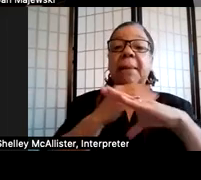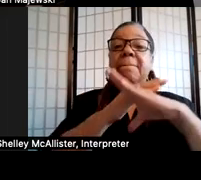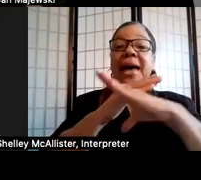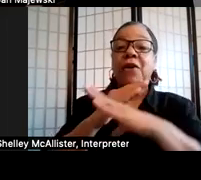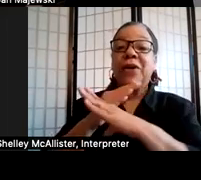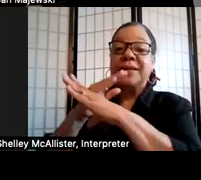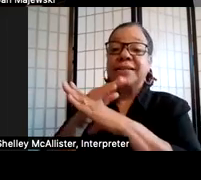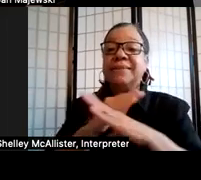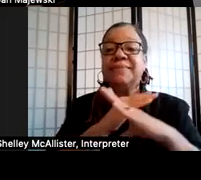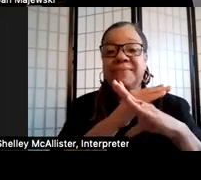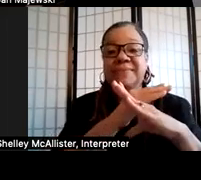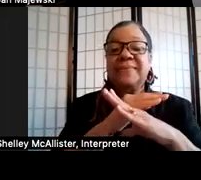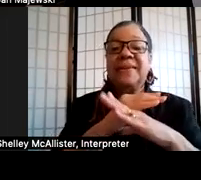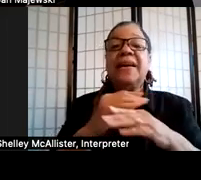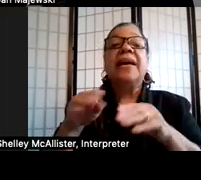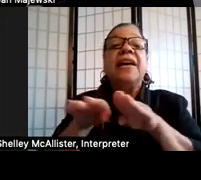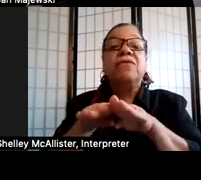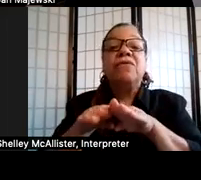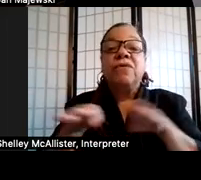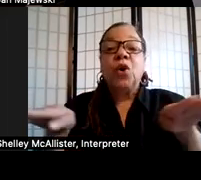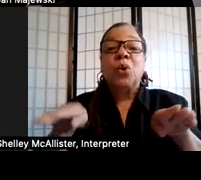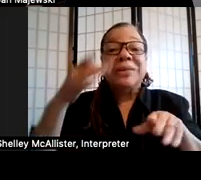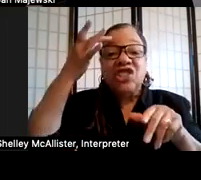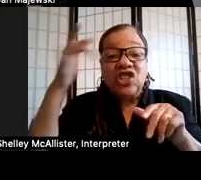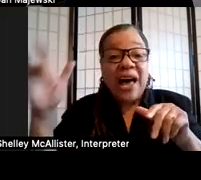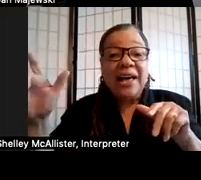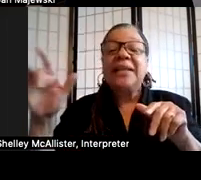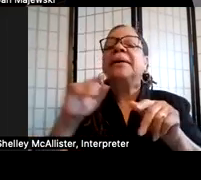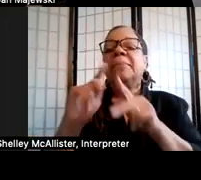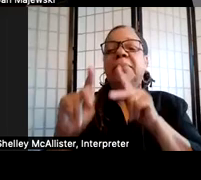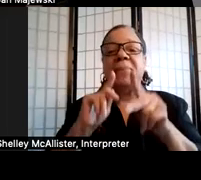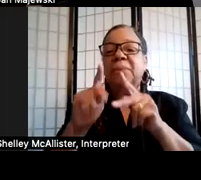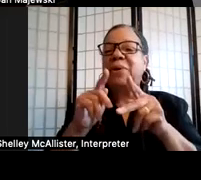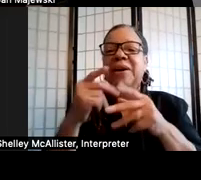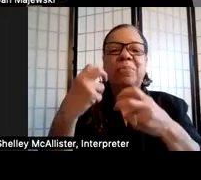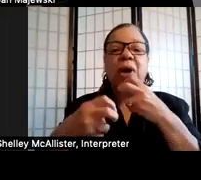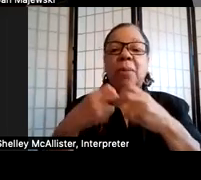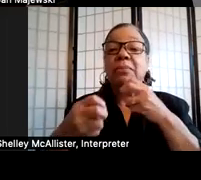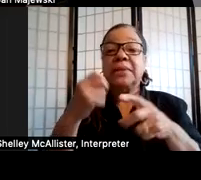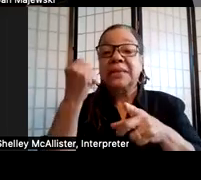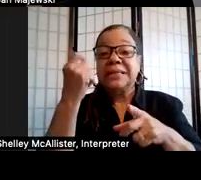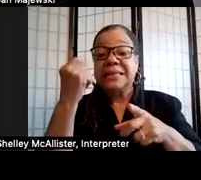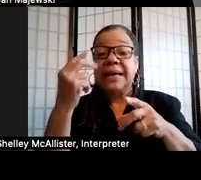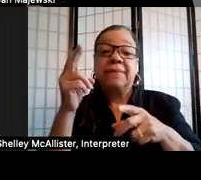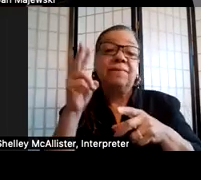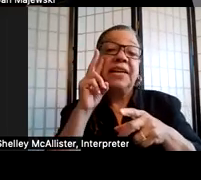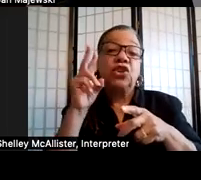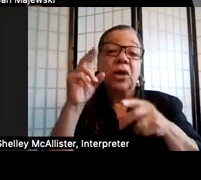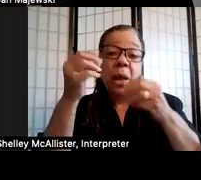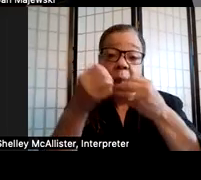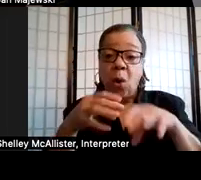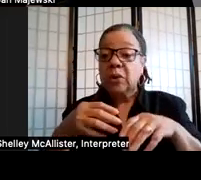If floors are polished to a high sheen, people may have trouble reading them if they have vision loss or